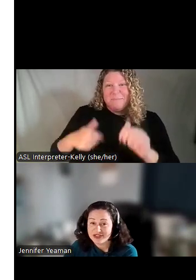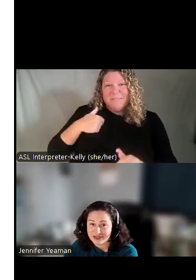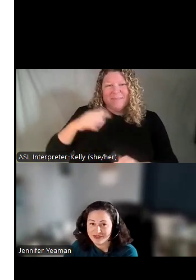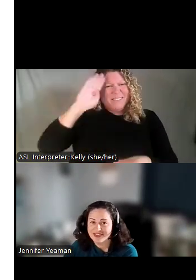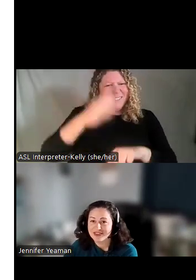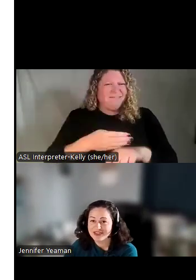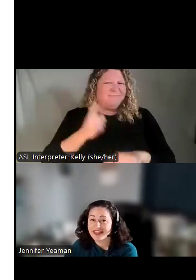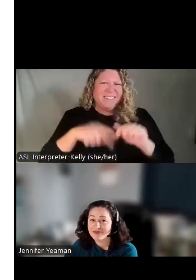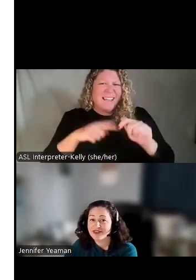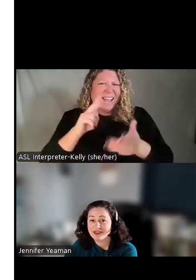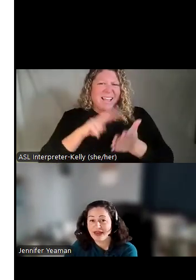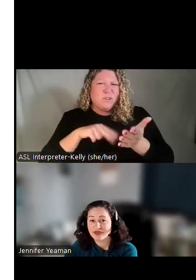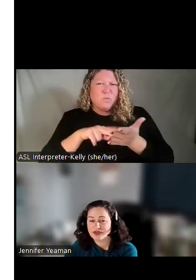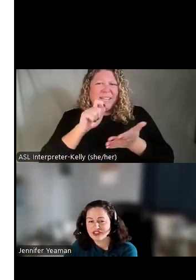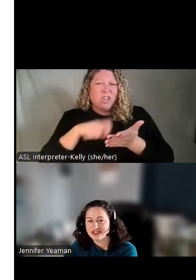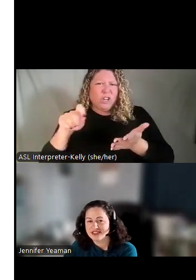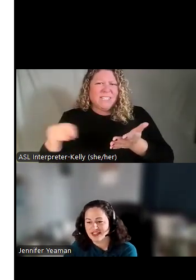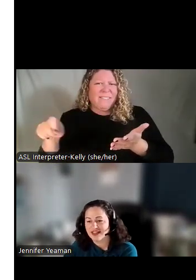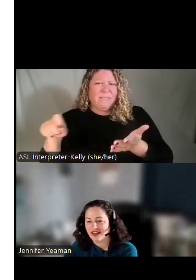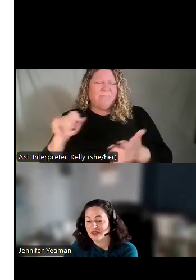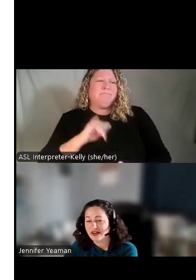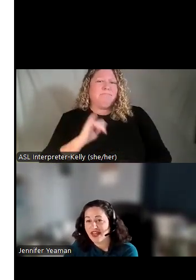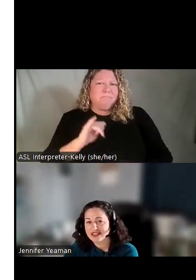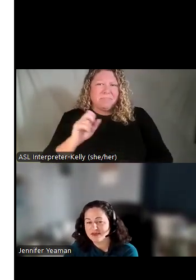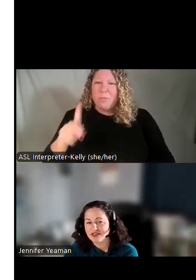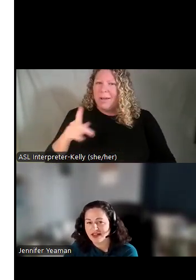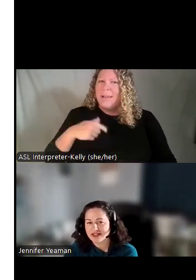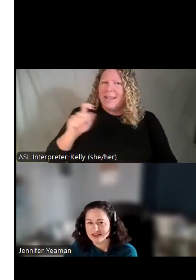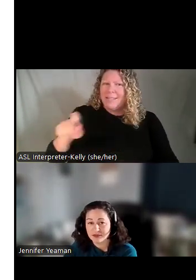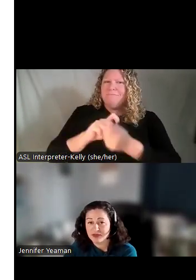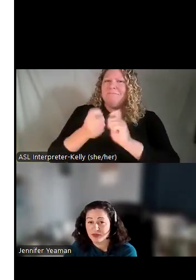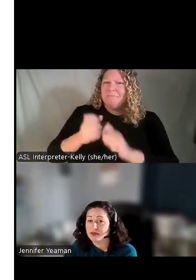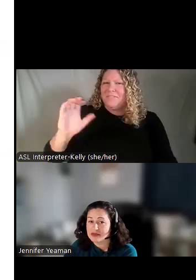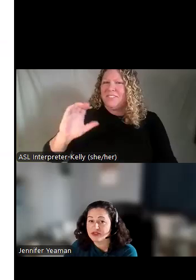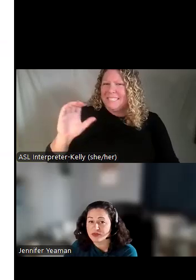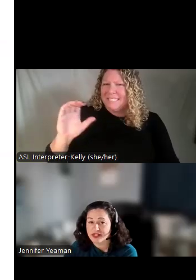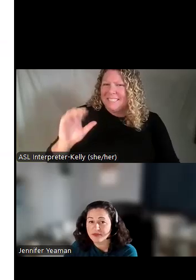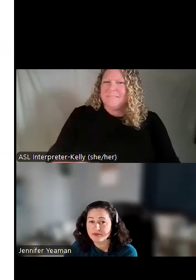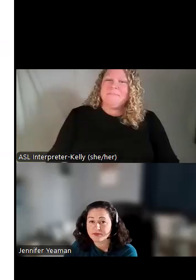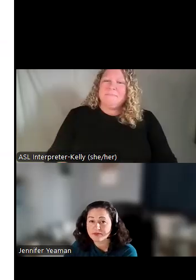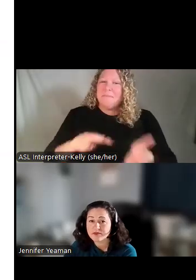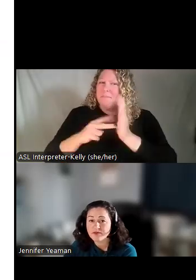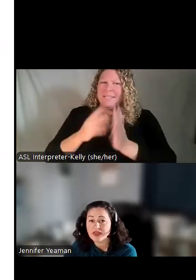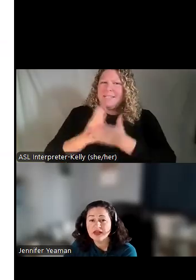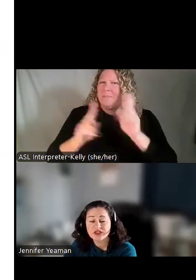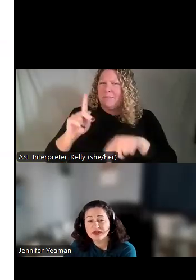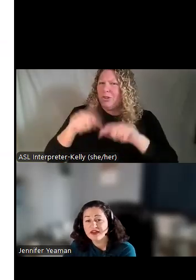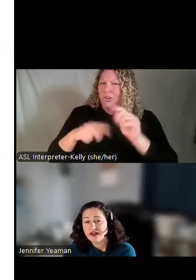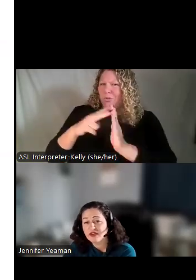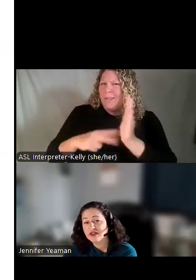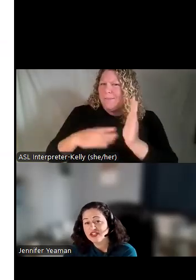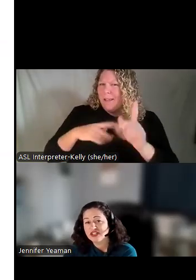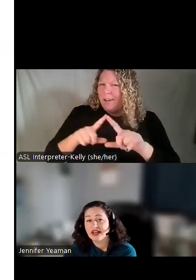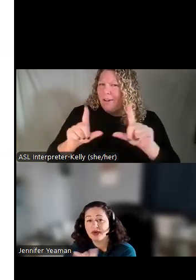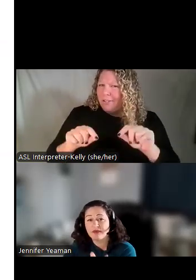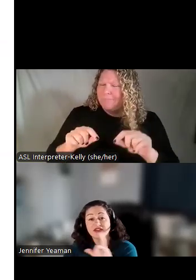not read cursive. So this gave me feedback for revision C. I know that I had some defects and some people wouldn't be able to read it. So in my